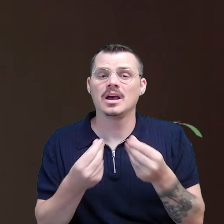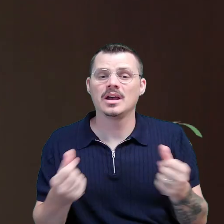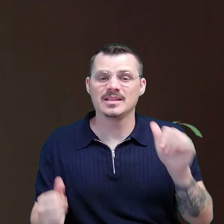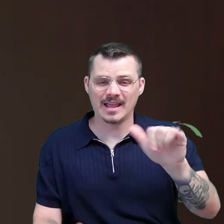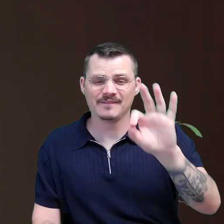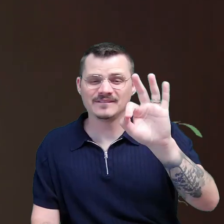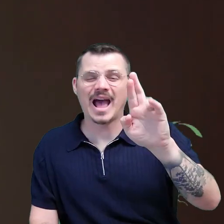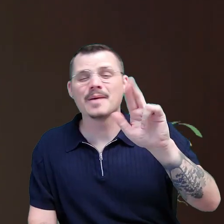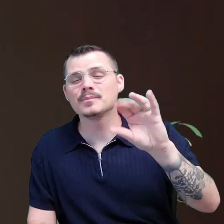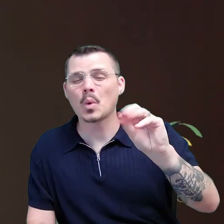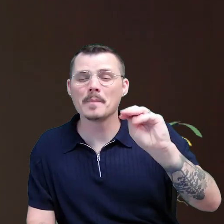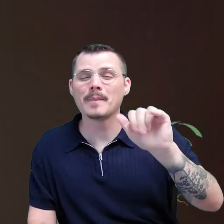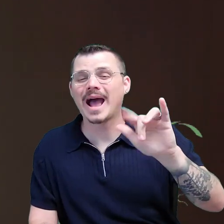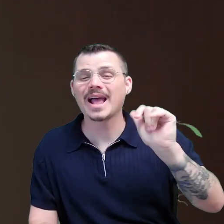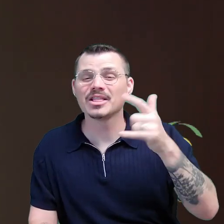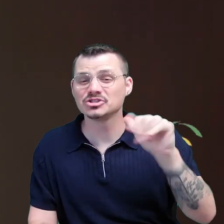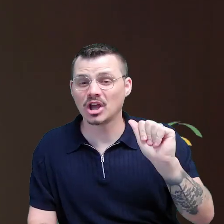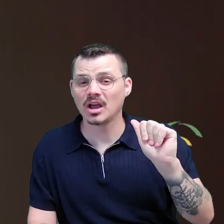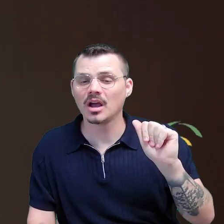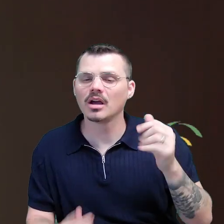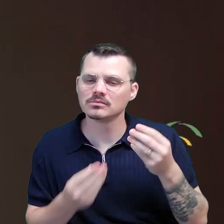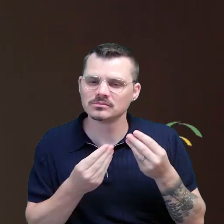and the fibromyalgia went away.